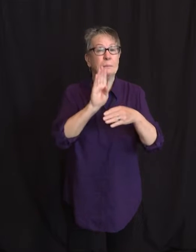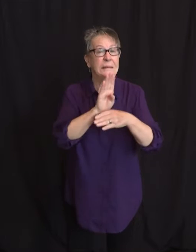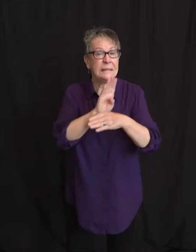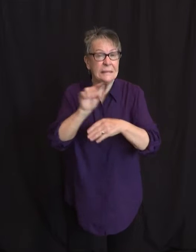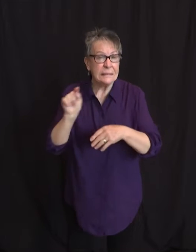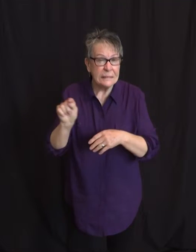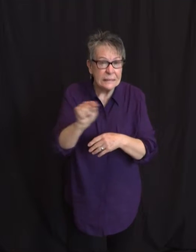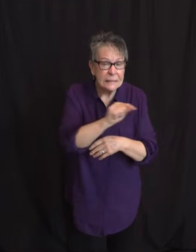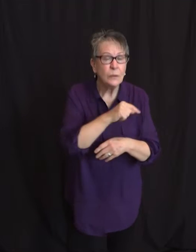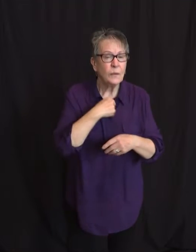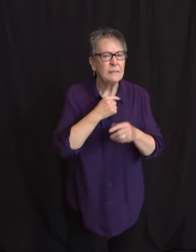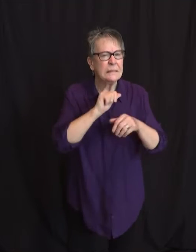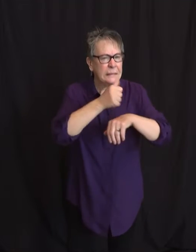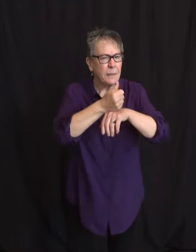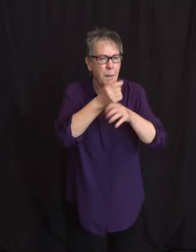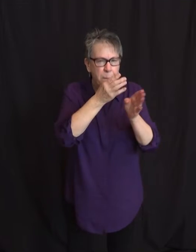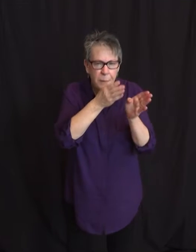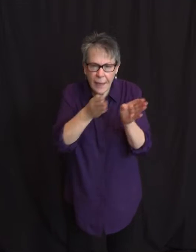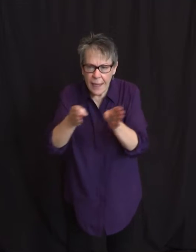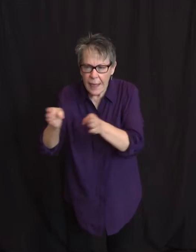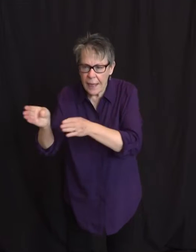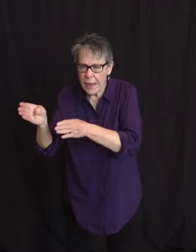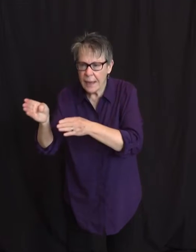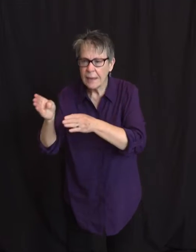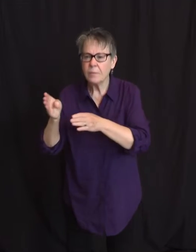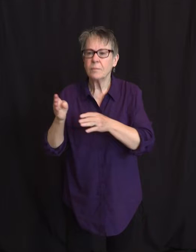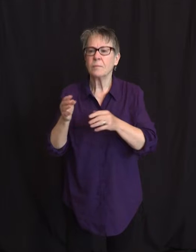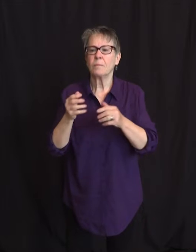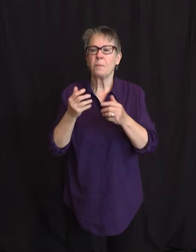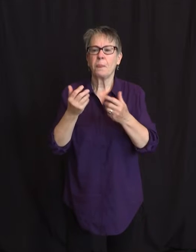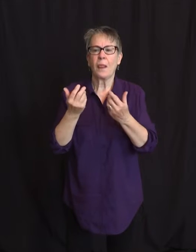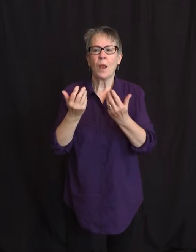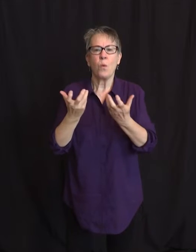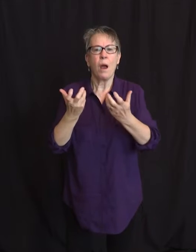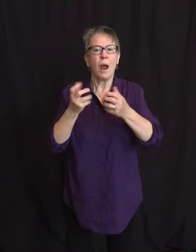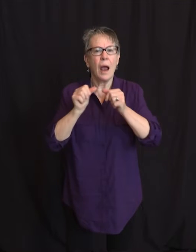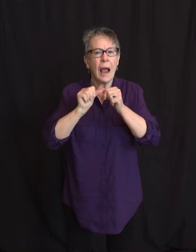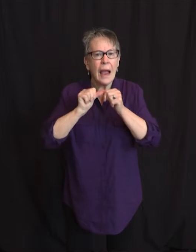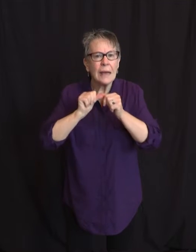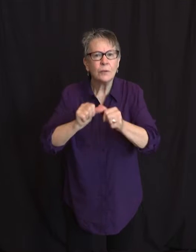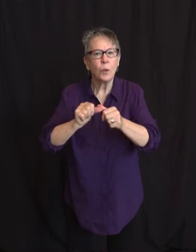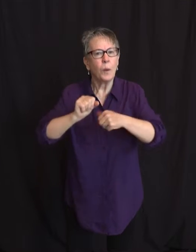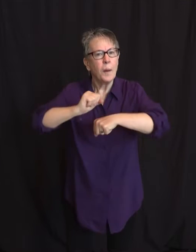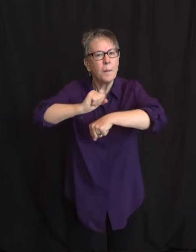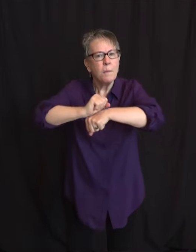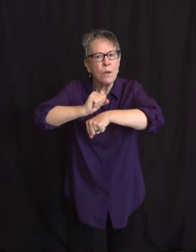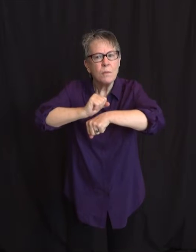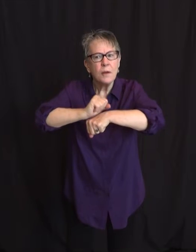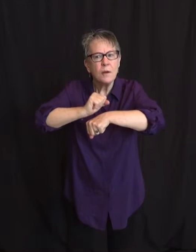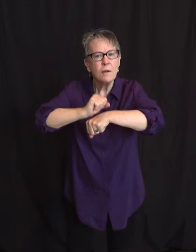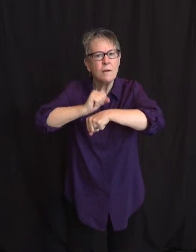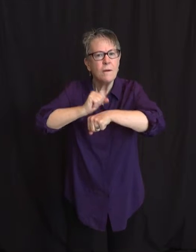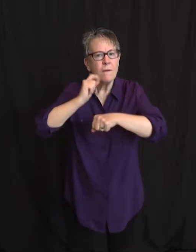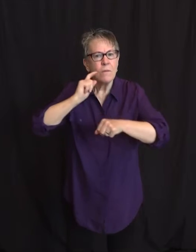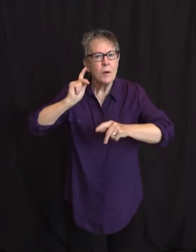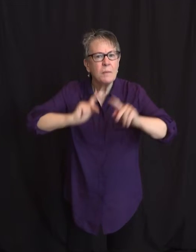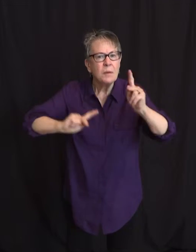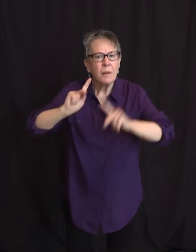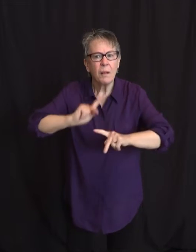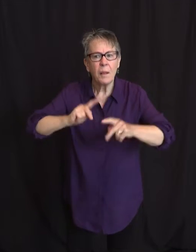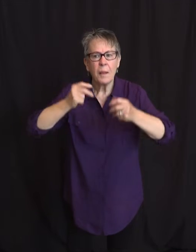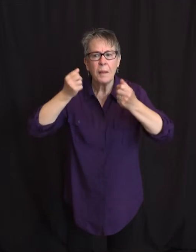deliberately to encourage continued employment. We don't want people to go on unemployment. Why should it not be the same for state and local